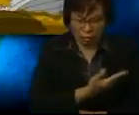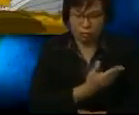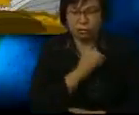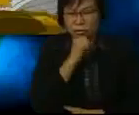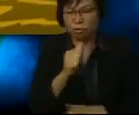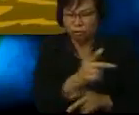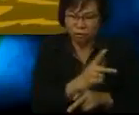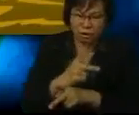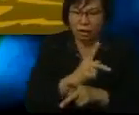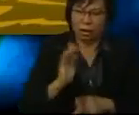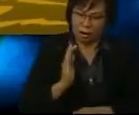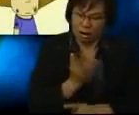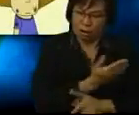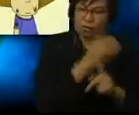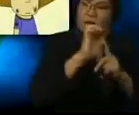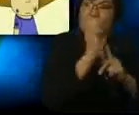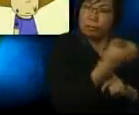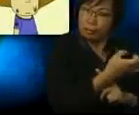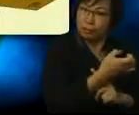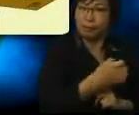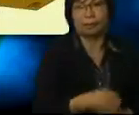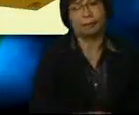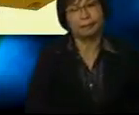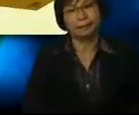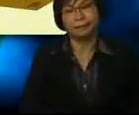of our environment.